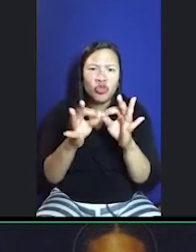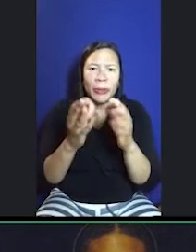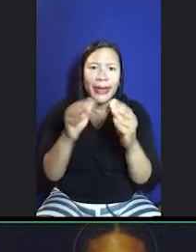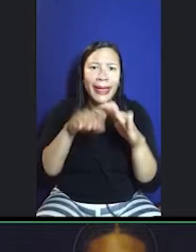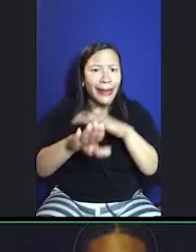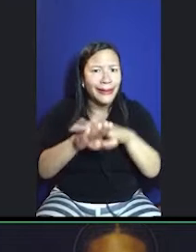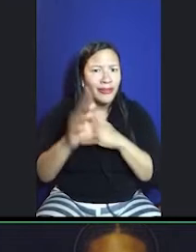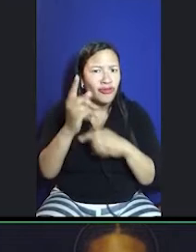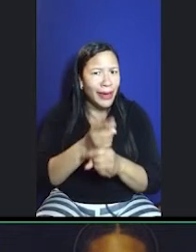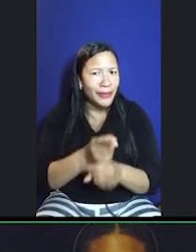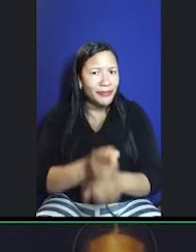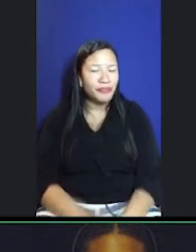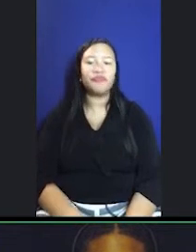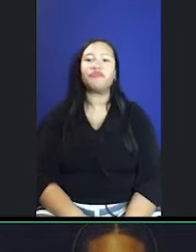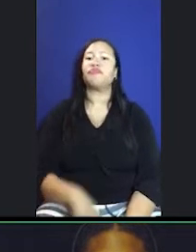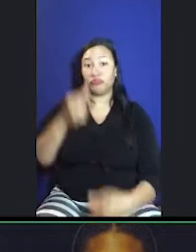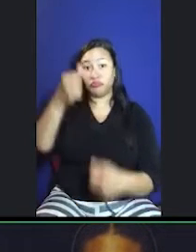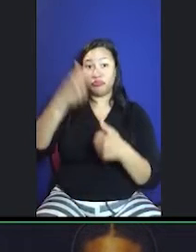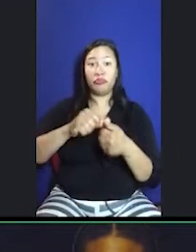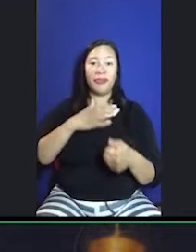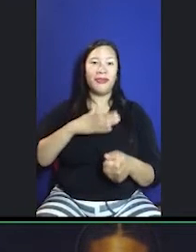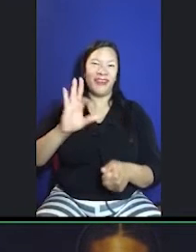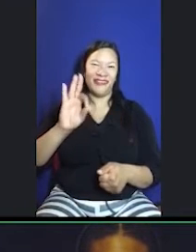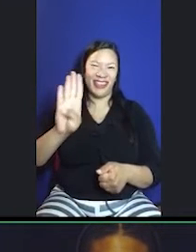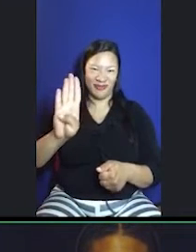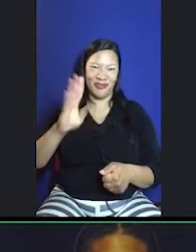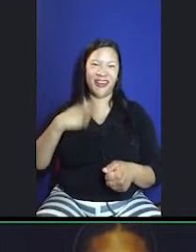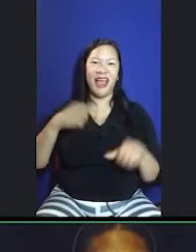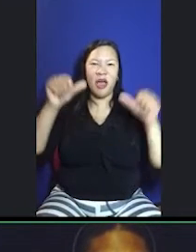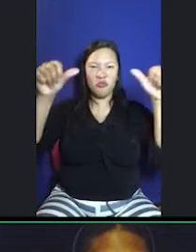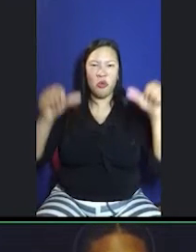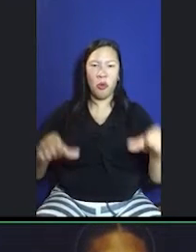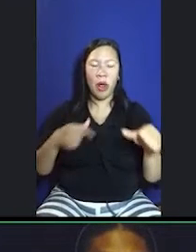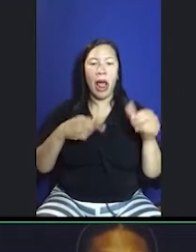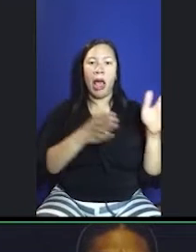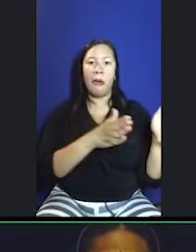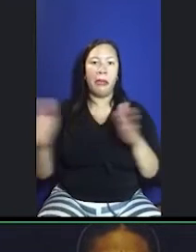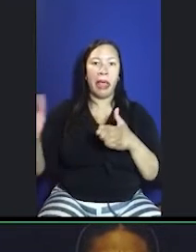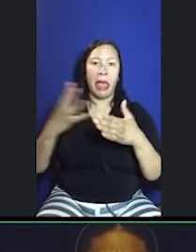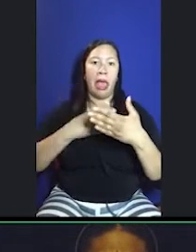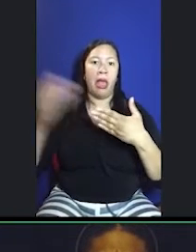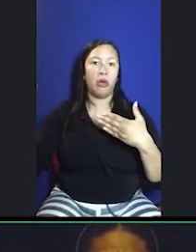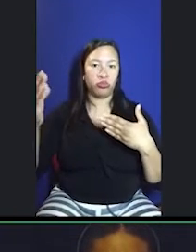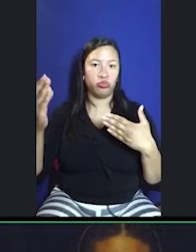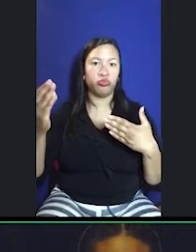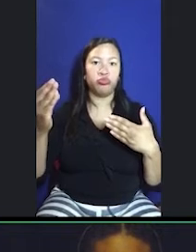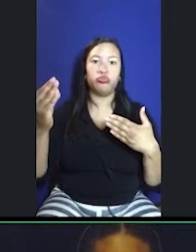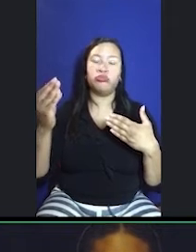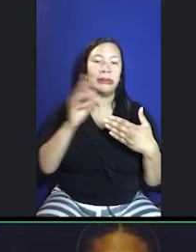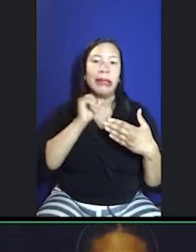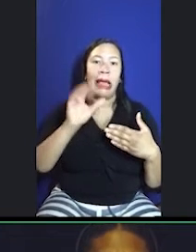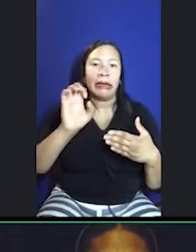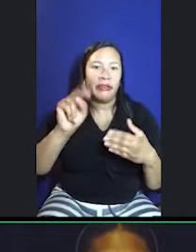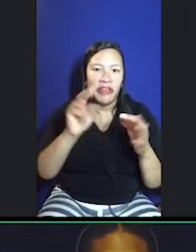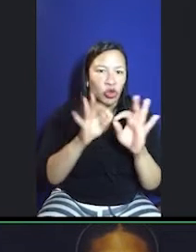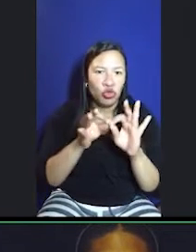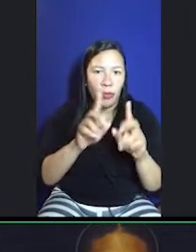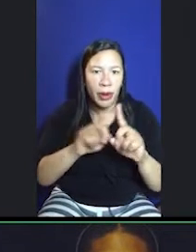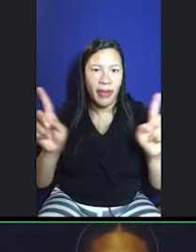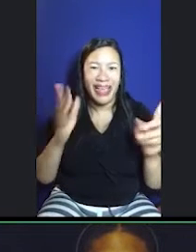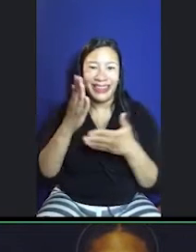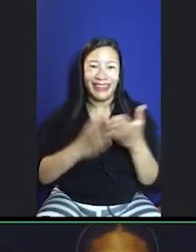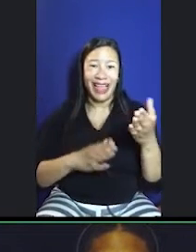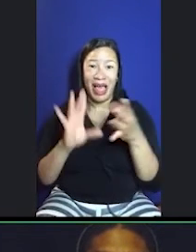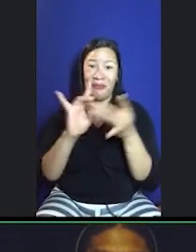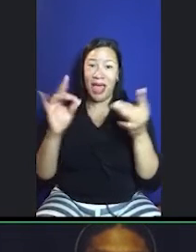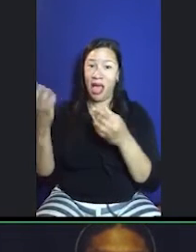I Hmm. remember I posted on my Facebook account that I was gonna be out there, not even like interpreting related, but some of the messages